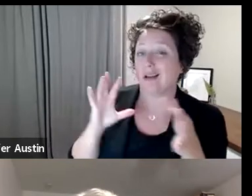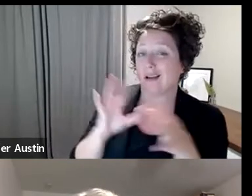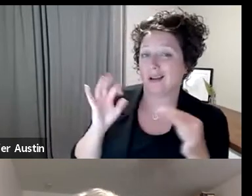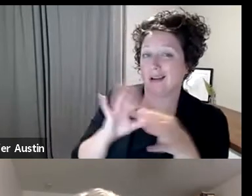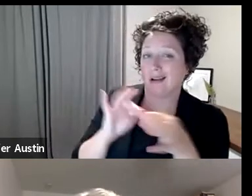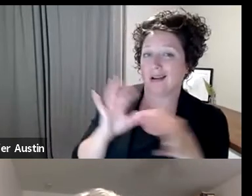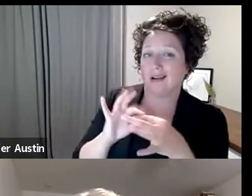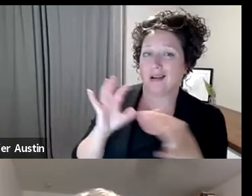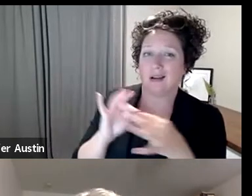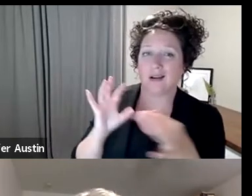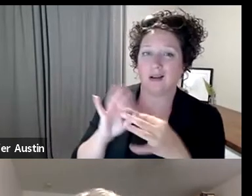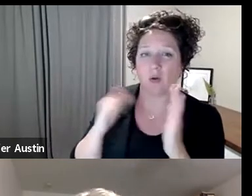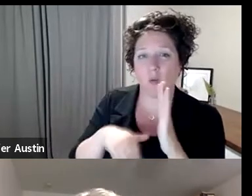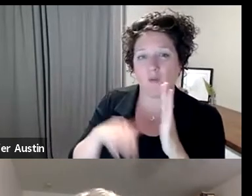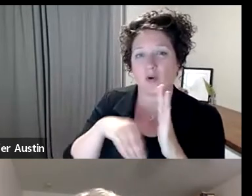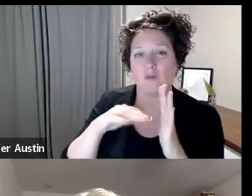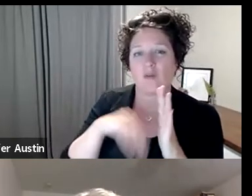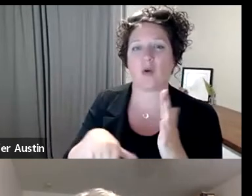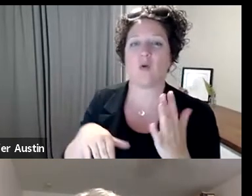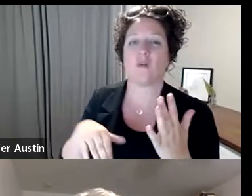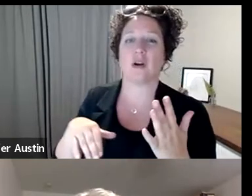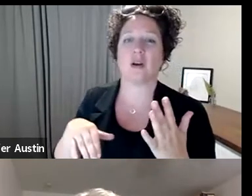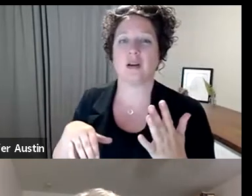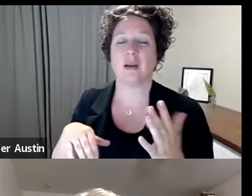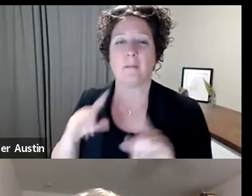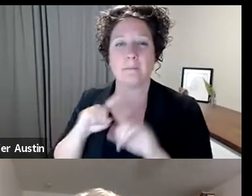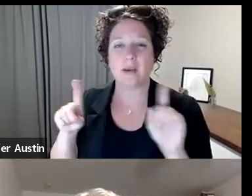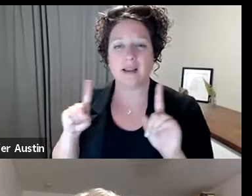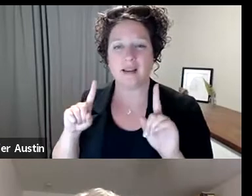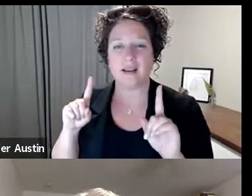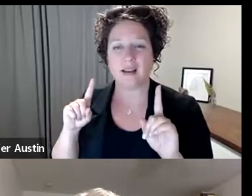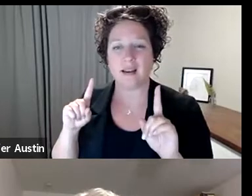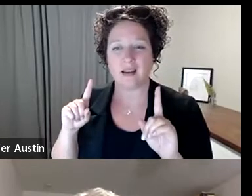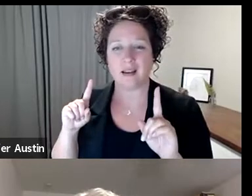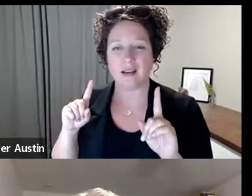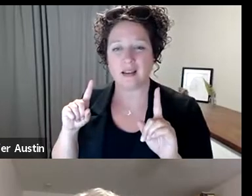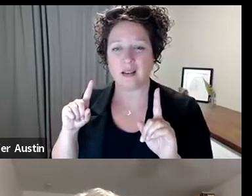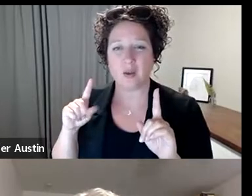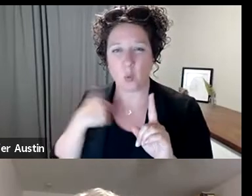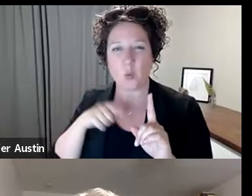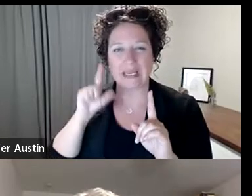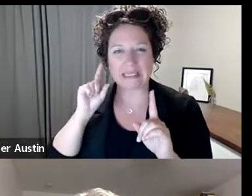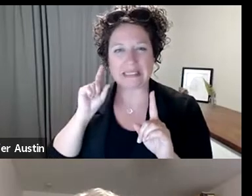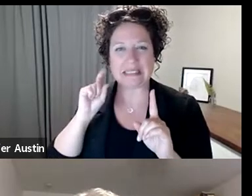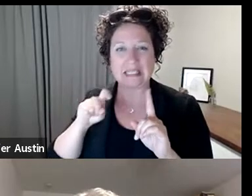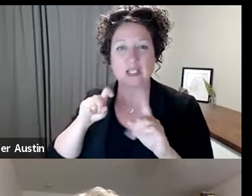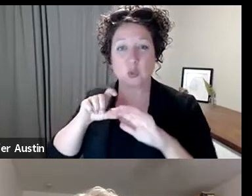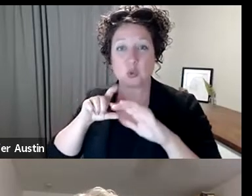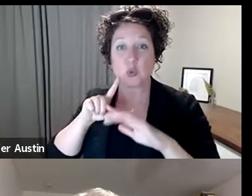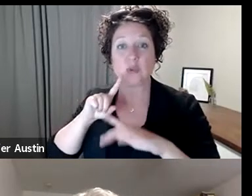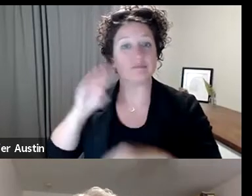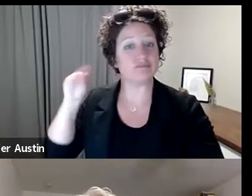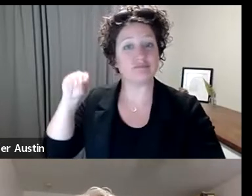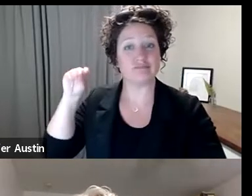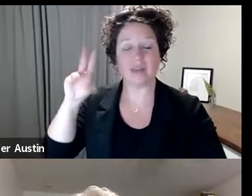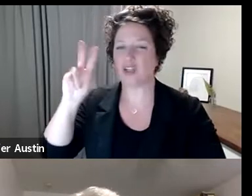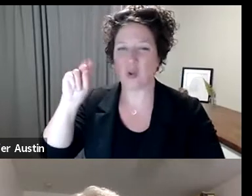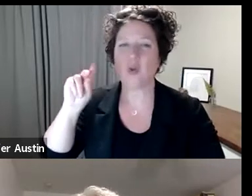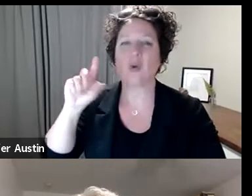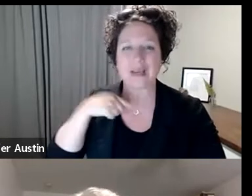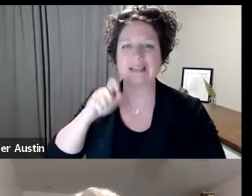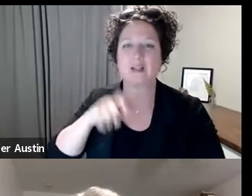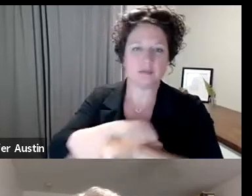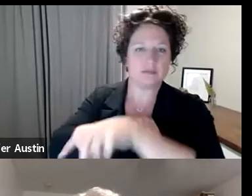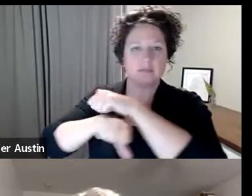several months, you know, over and over again by a lot of different people, but to put it plainly, we need to do the work.